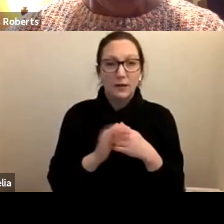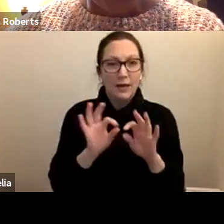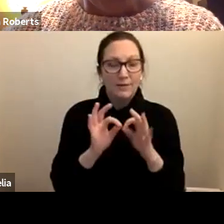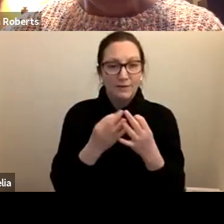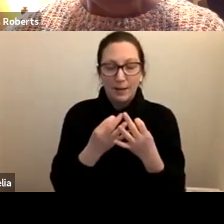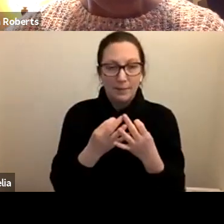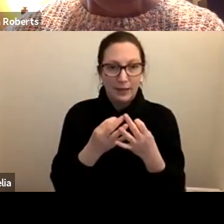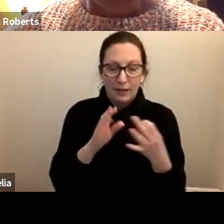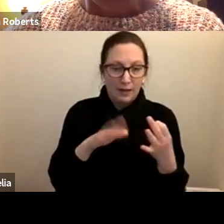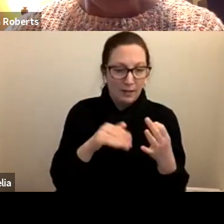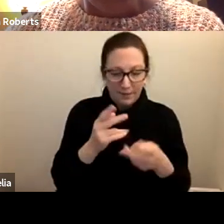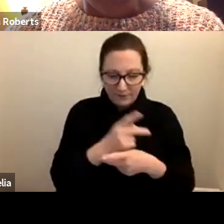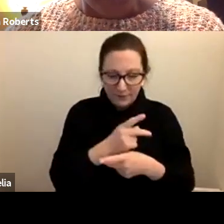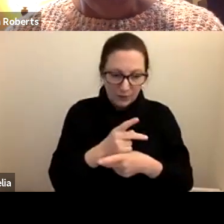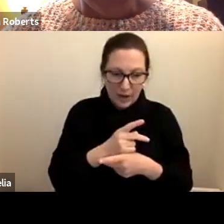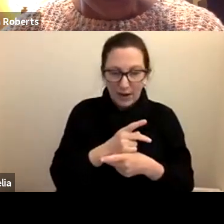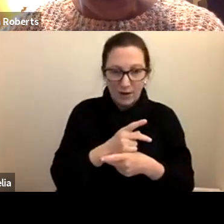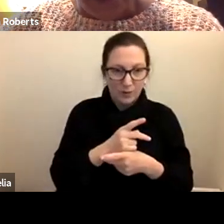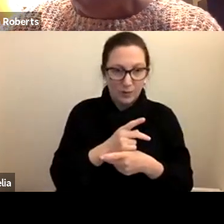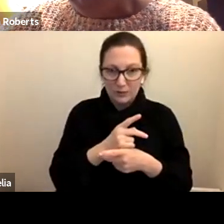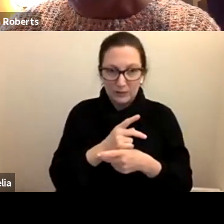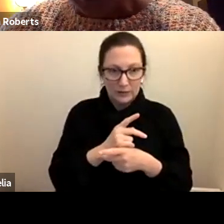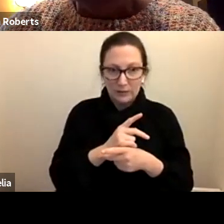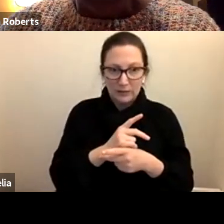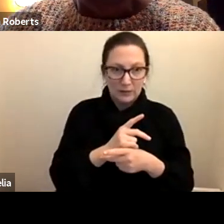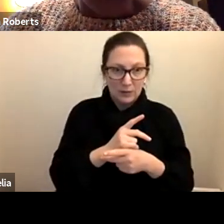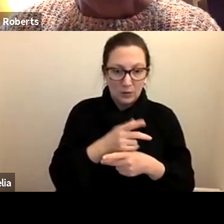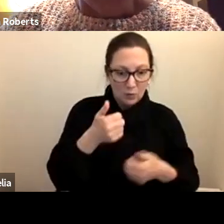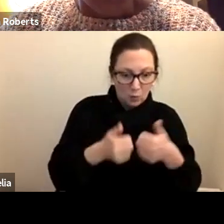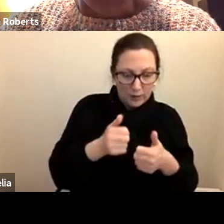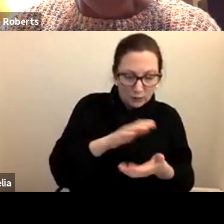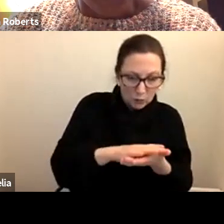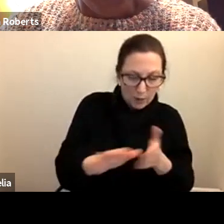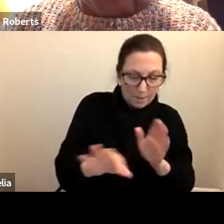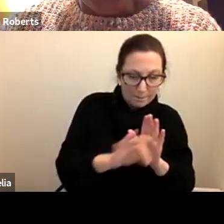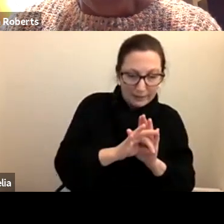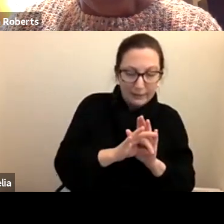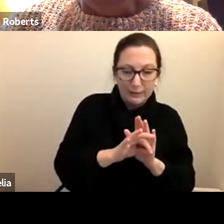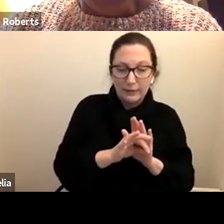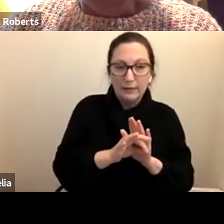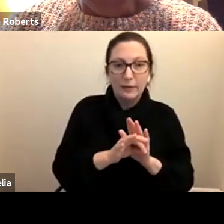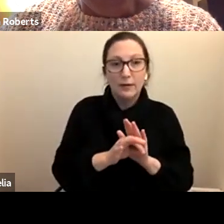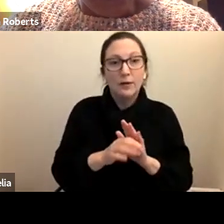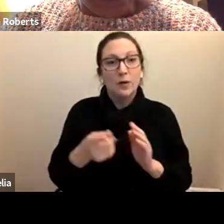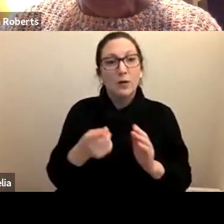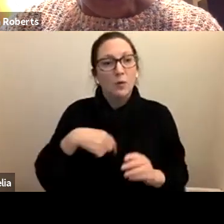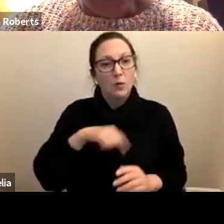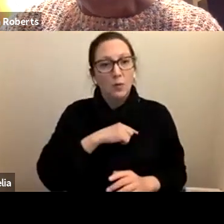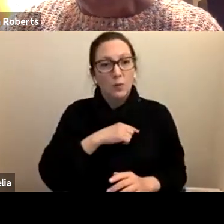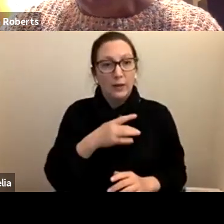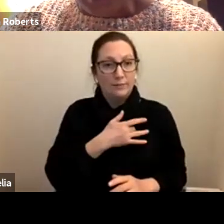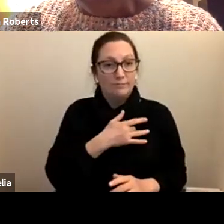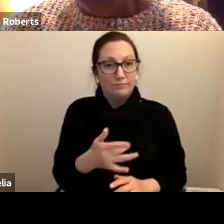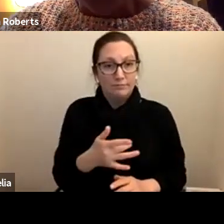figuring out when they're going to confirm their seat. And for Boston Public Schools, we generally give families up until the last day